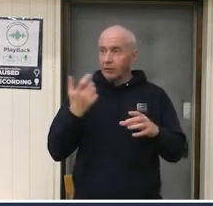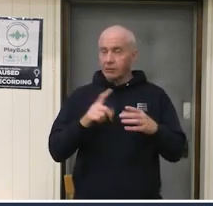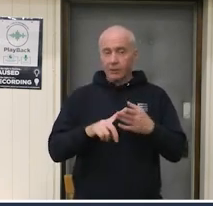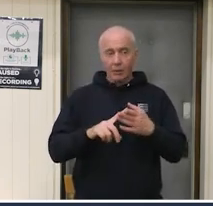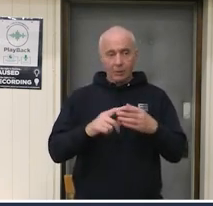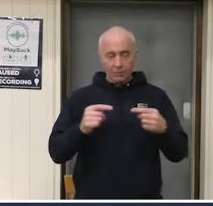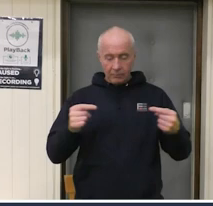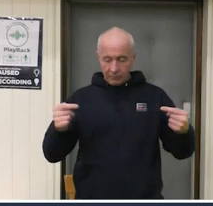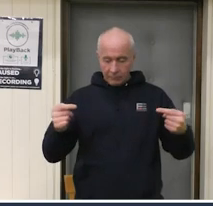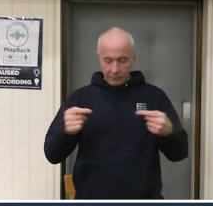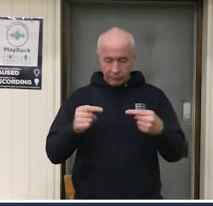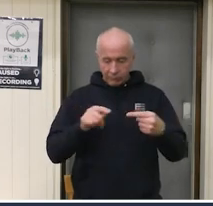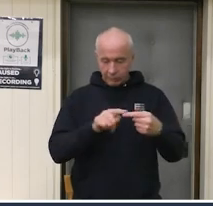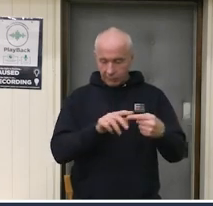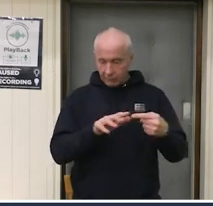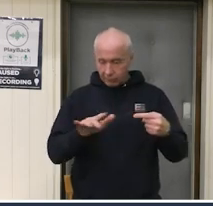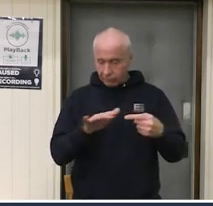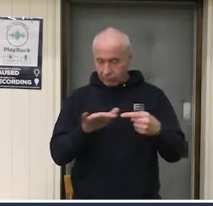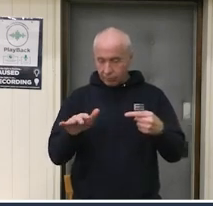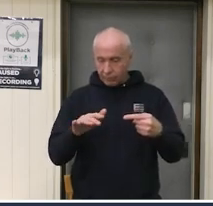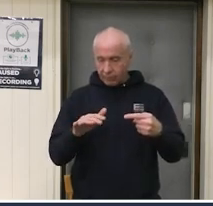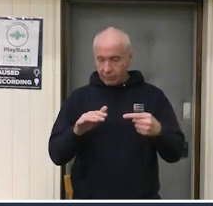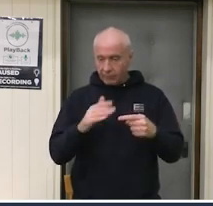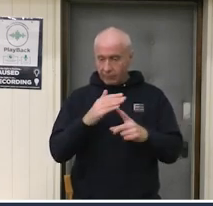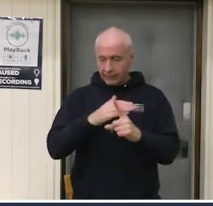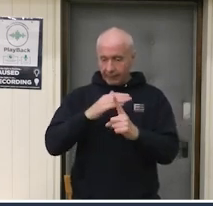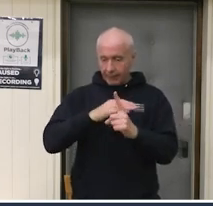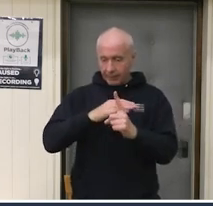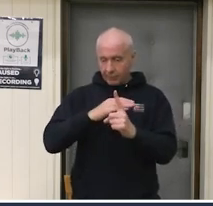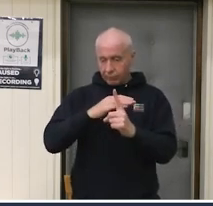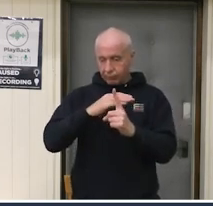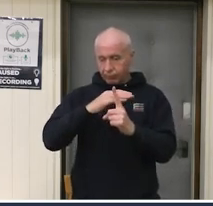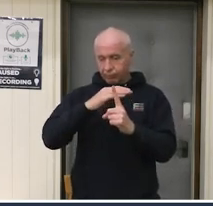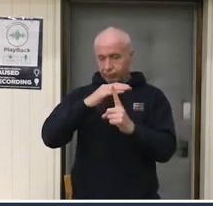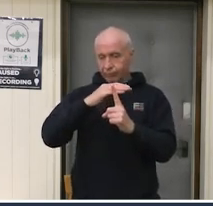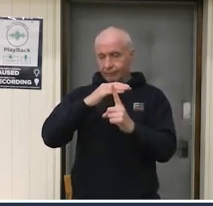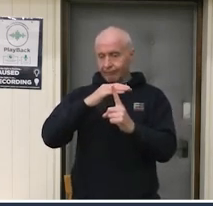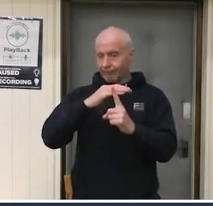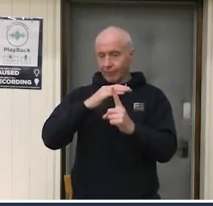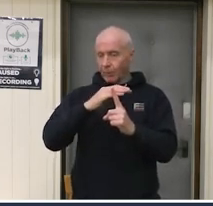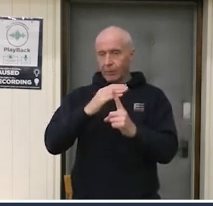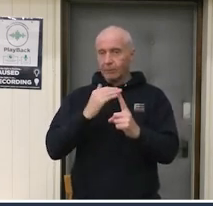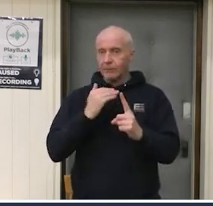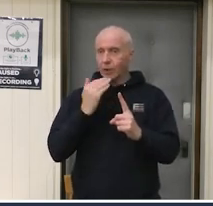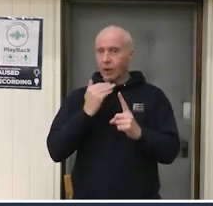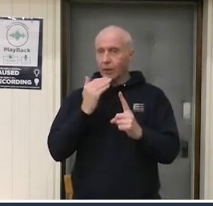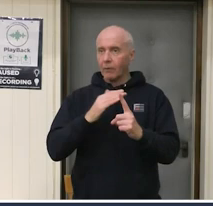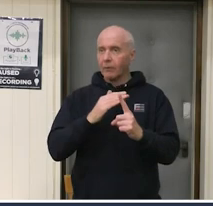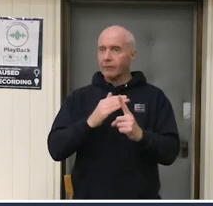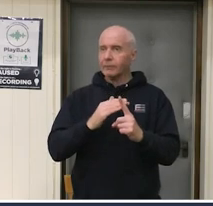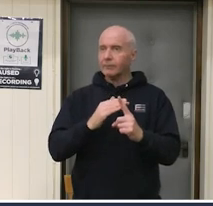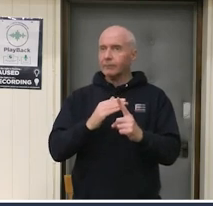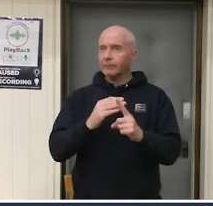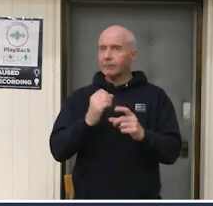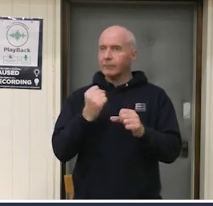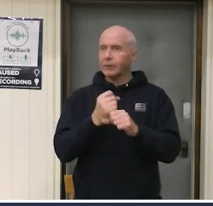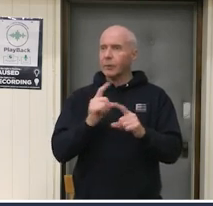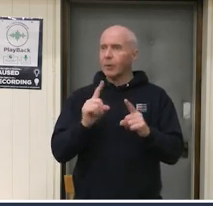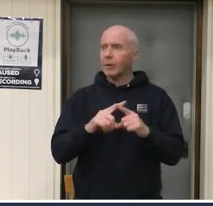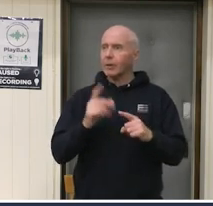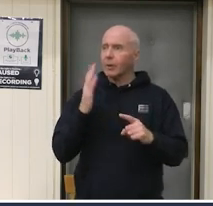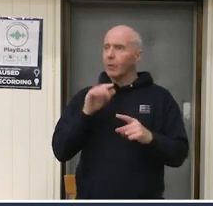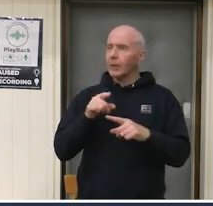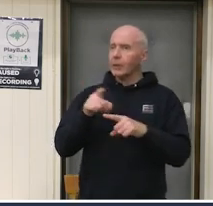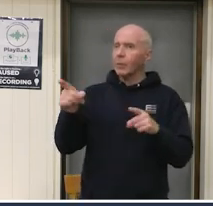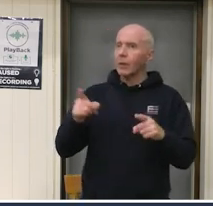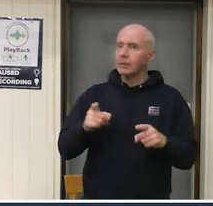through something, so that takes it up to a certain level, but we need something else. So what do you do when you're at home and you want to make